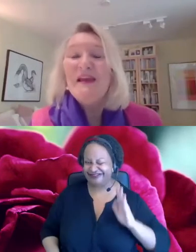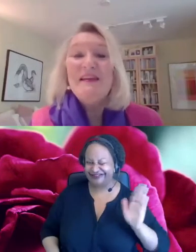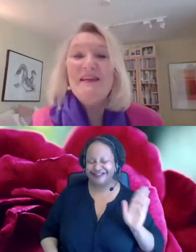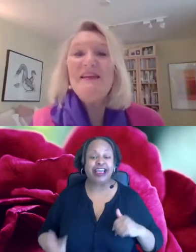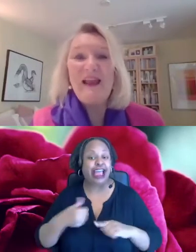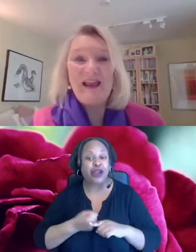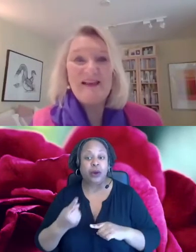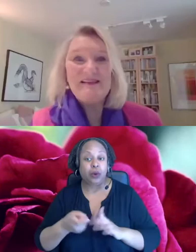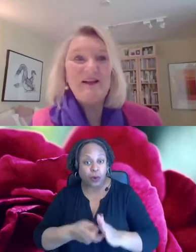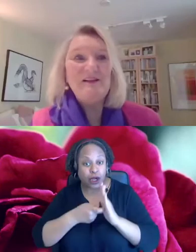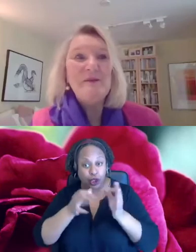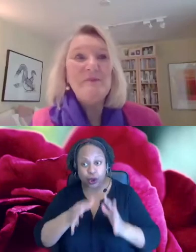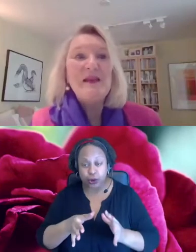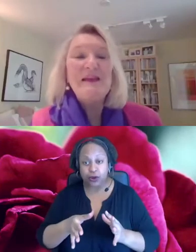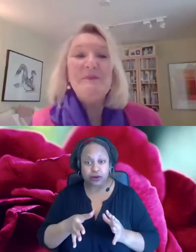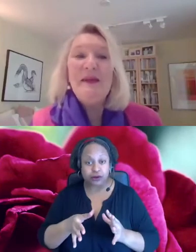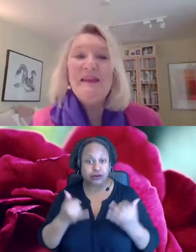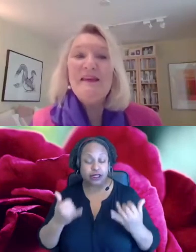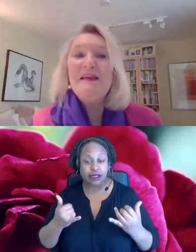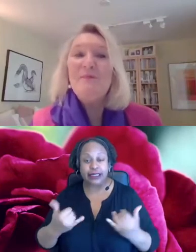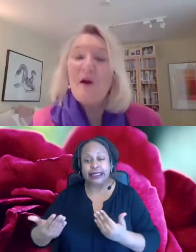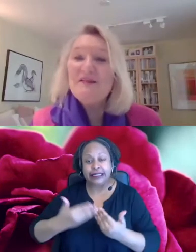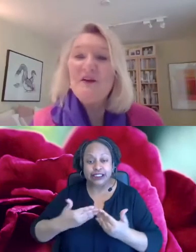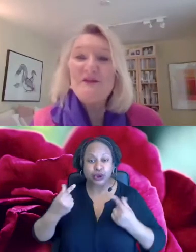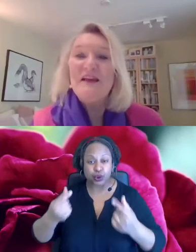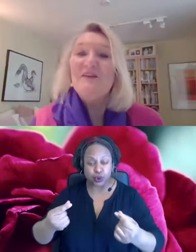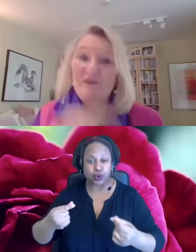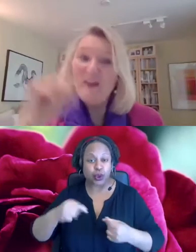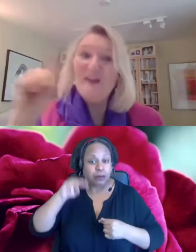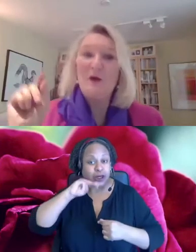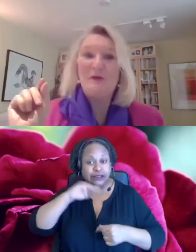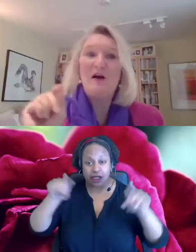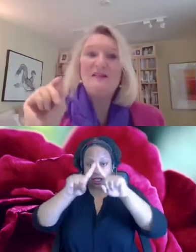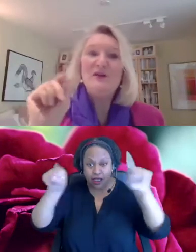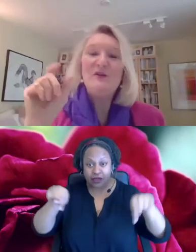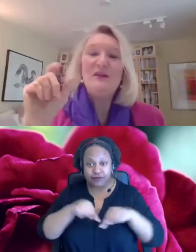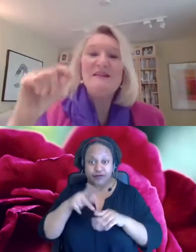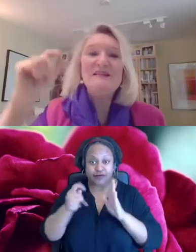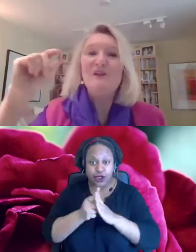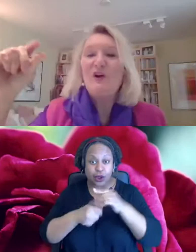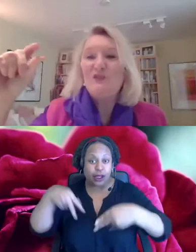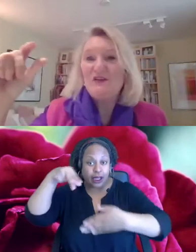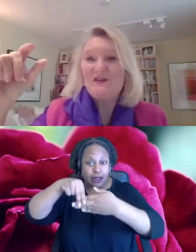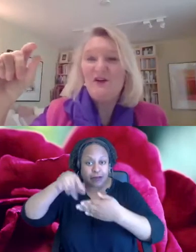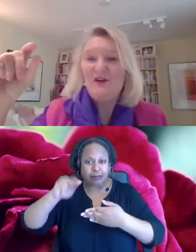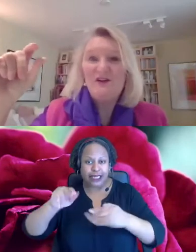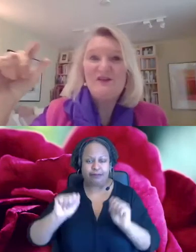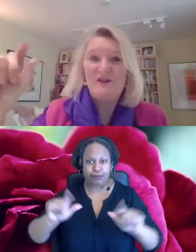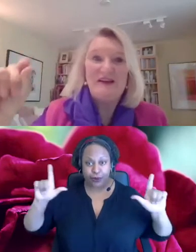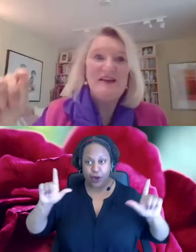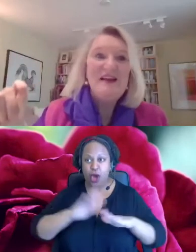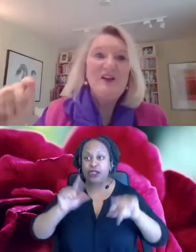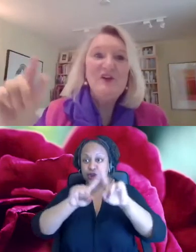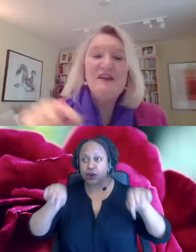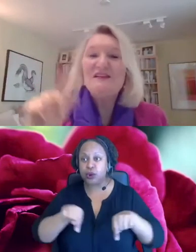anyone needing ASL can pin Marcio's video block so that it is the largest on your